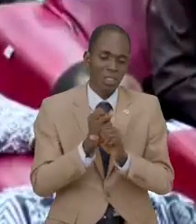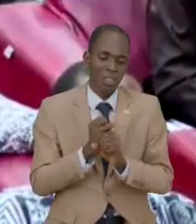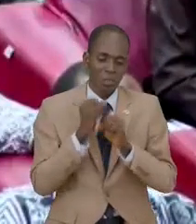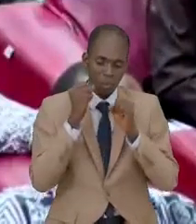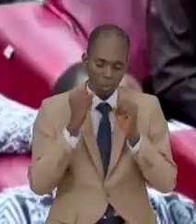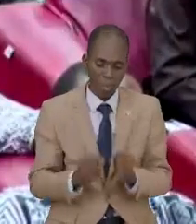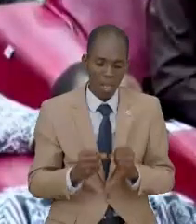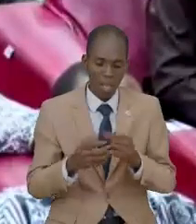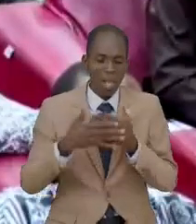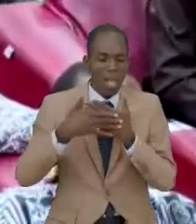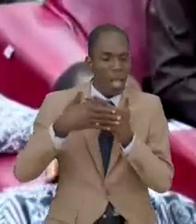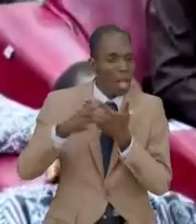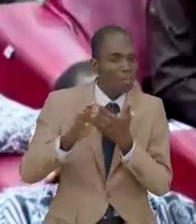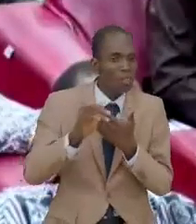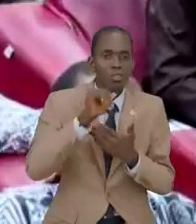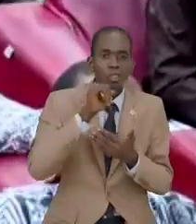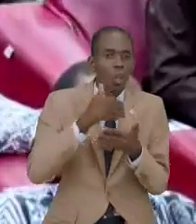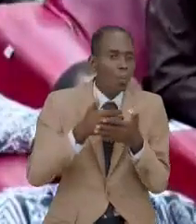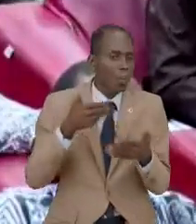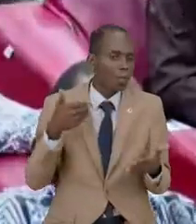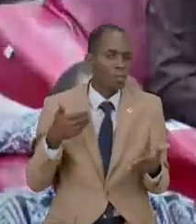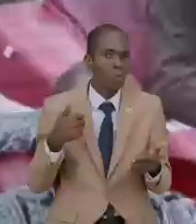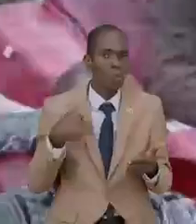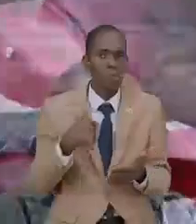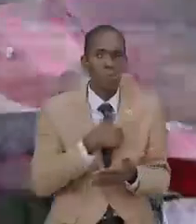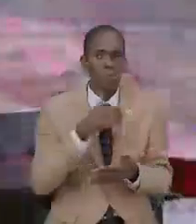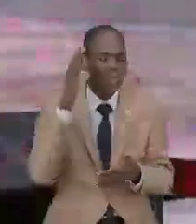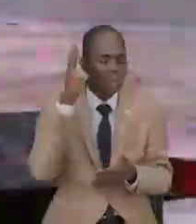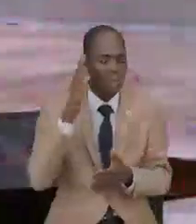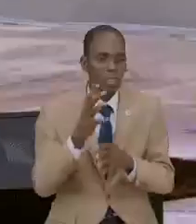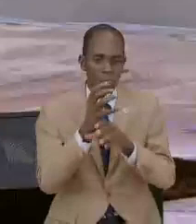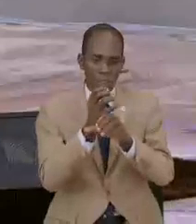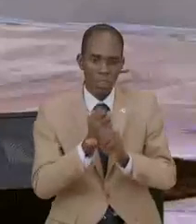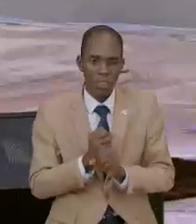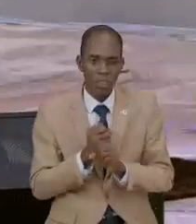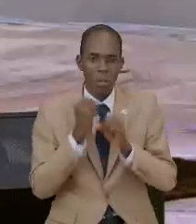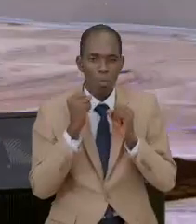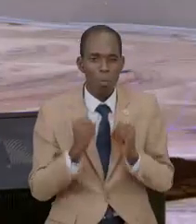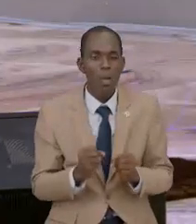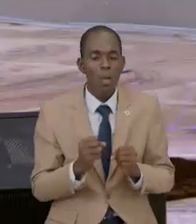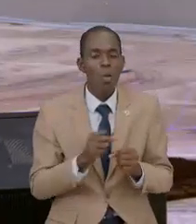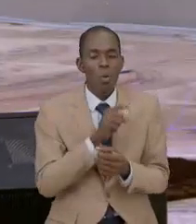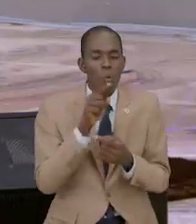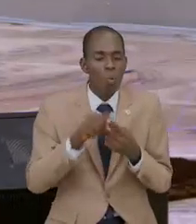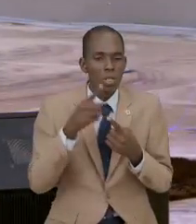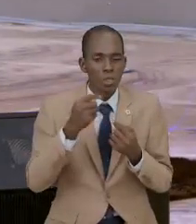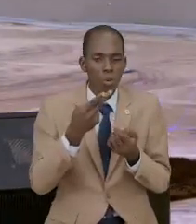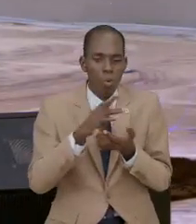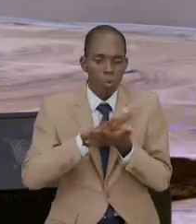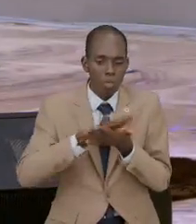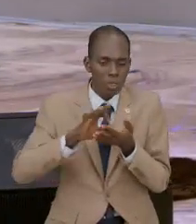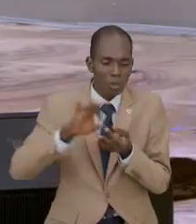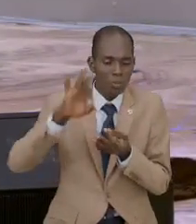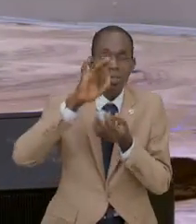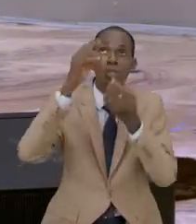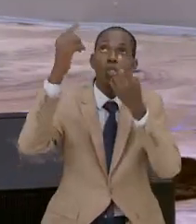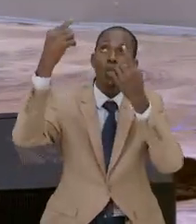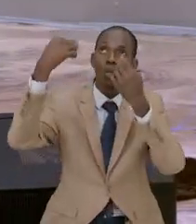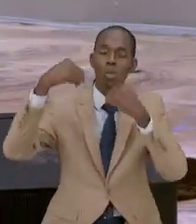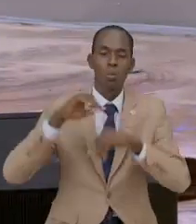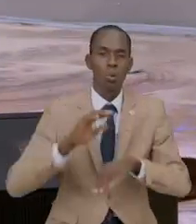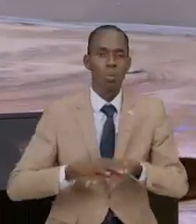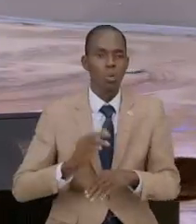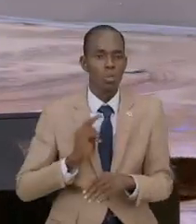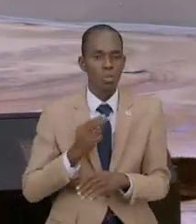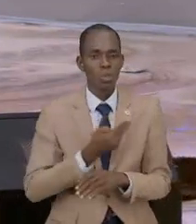after, not before. We shall receive power when the Holy Ghost comes upon us.